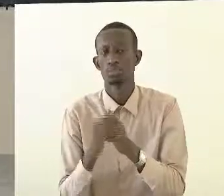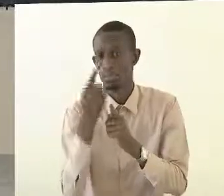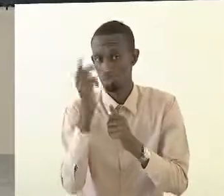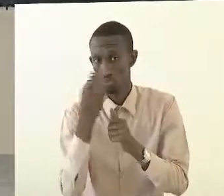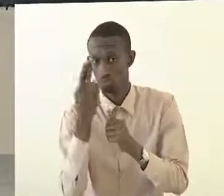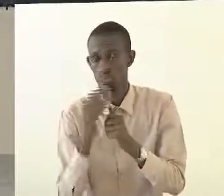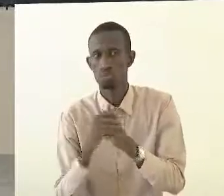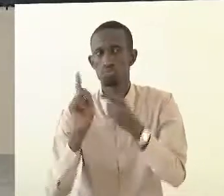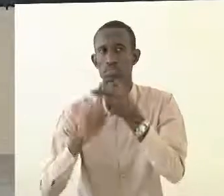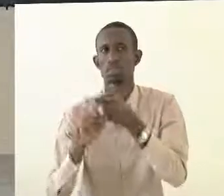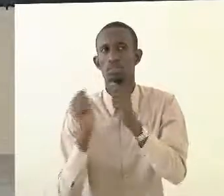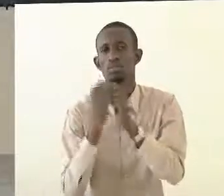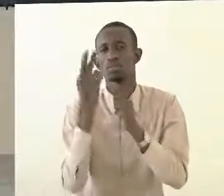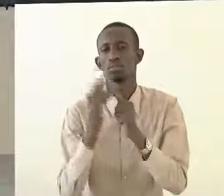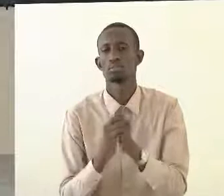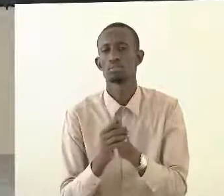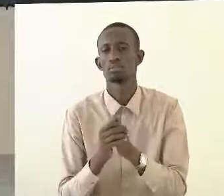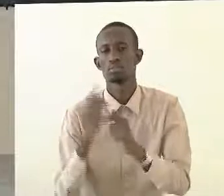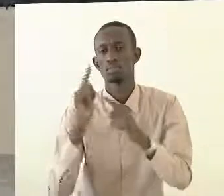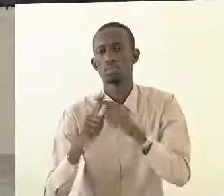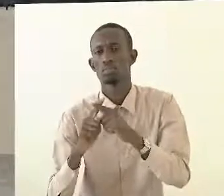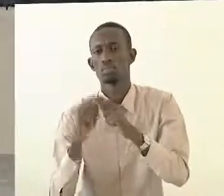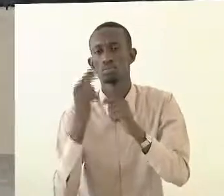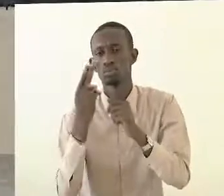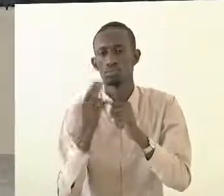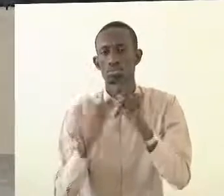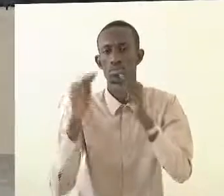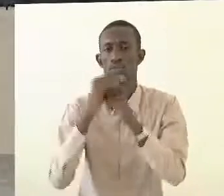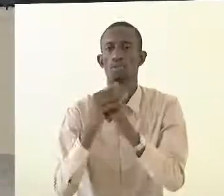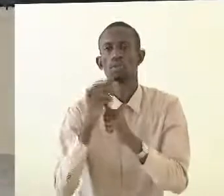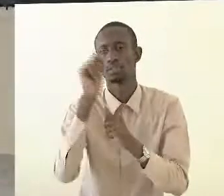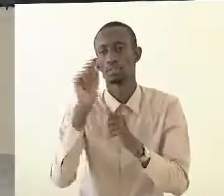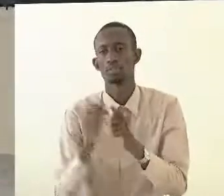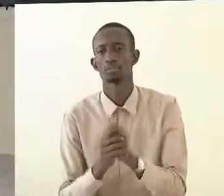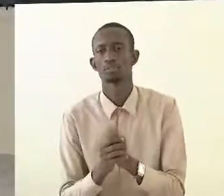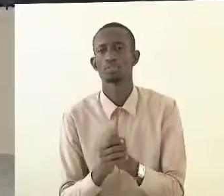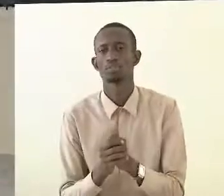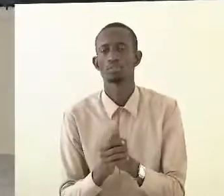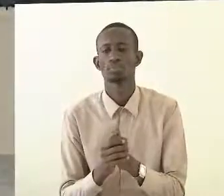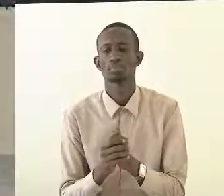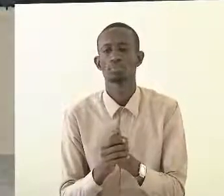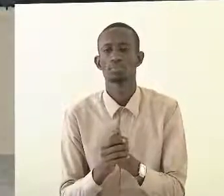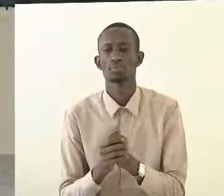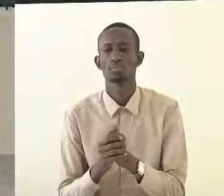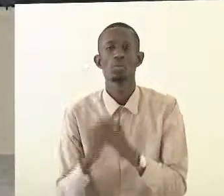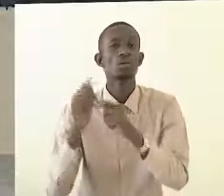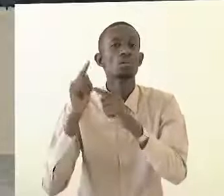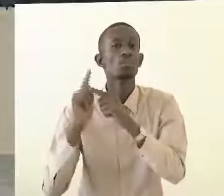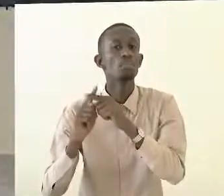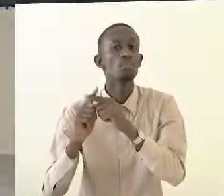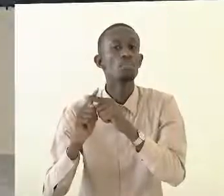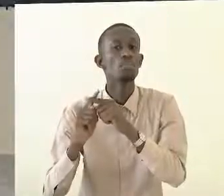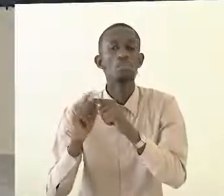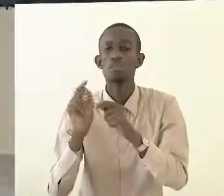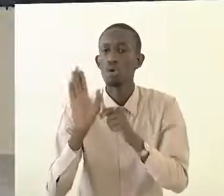11 times 2 divided by 3, z, here we have a z, power half. No,